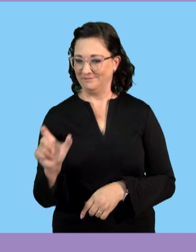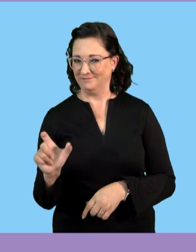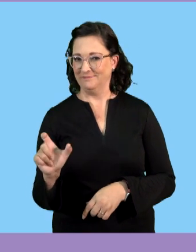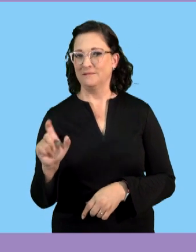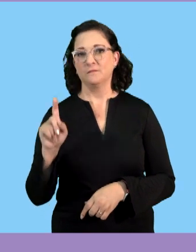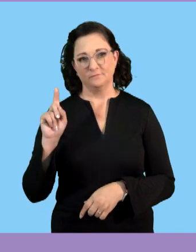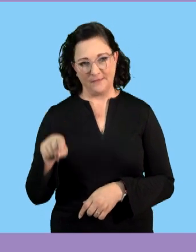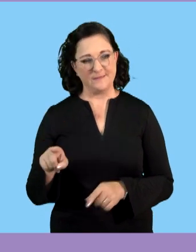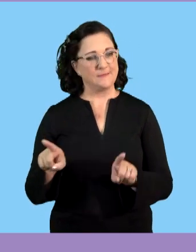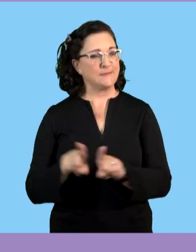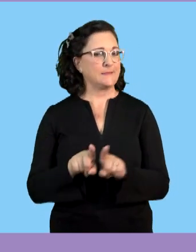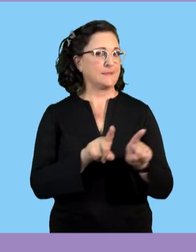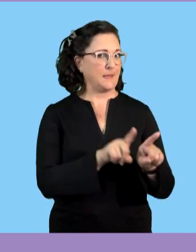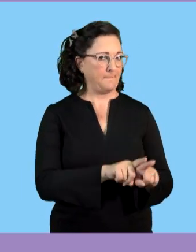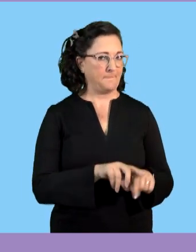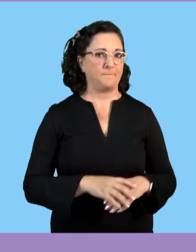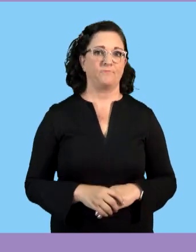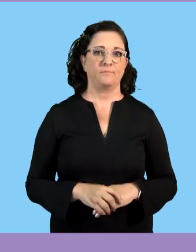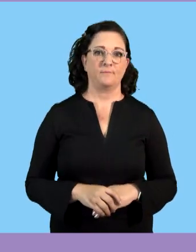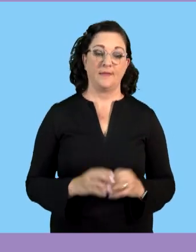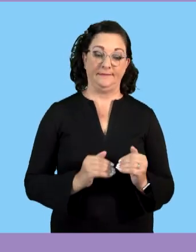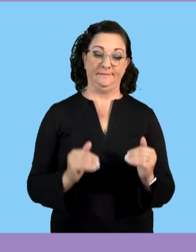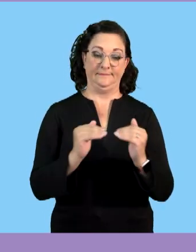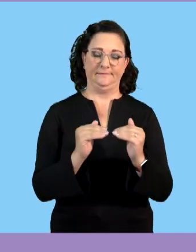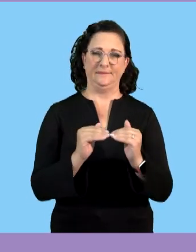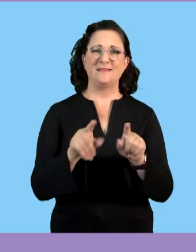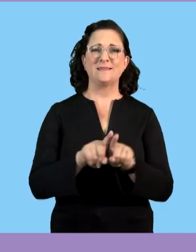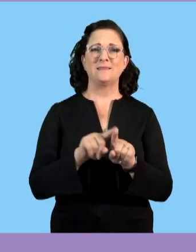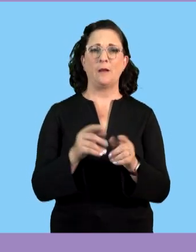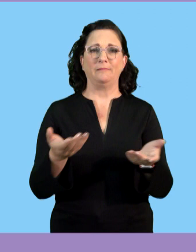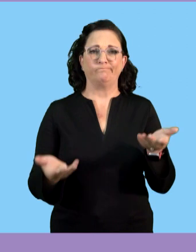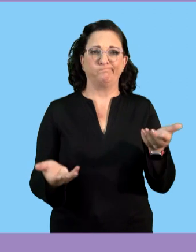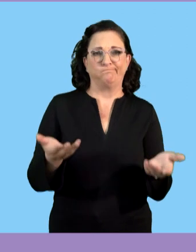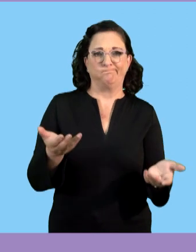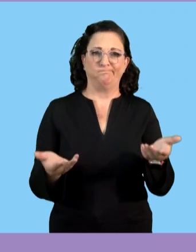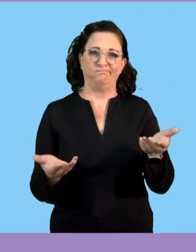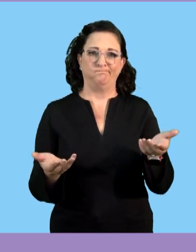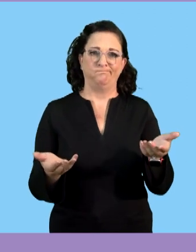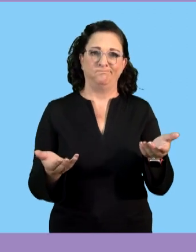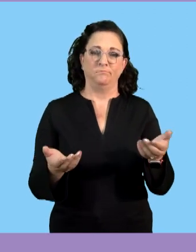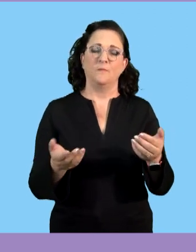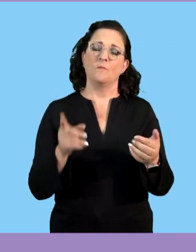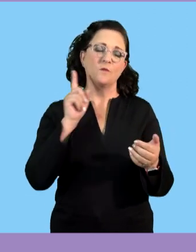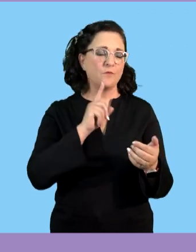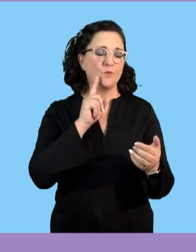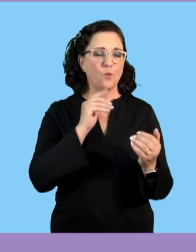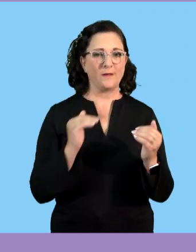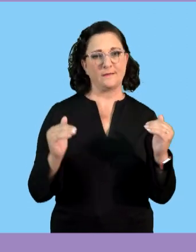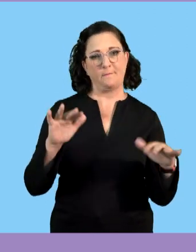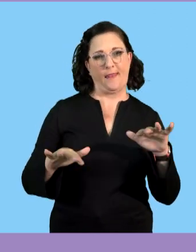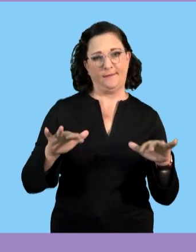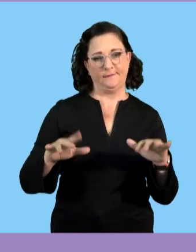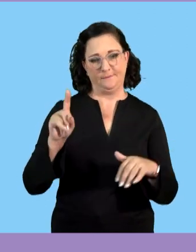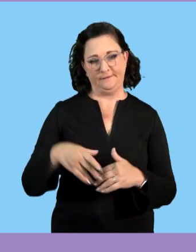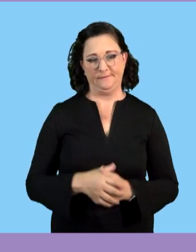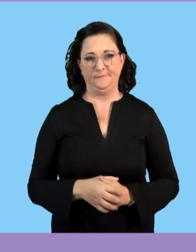thing on the right side of the equation. Remember, our equation works exactly like a scale, so we need to always keep